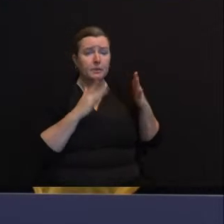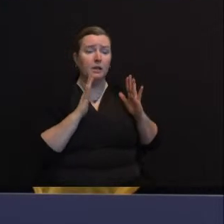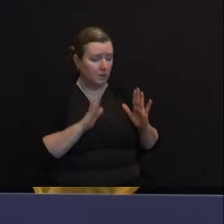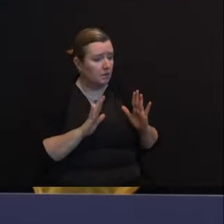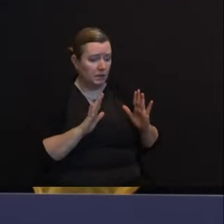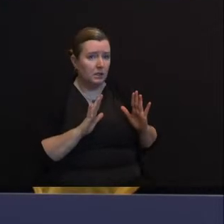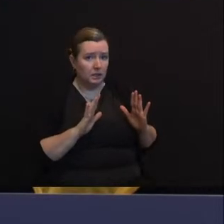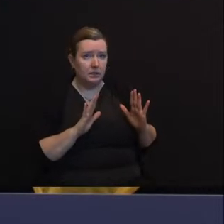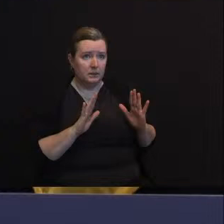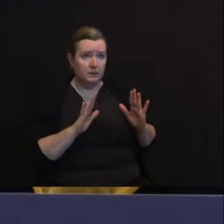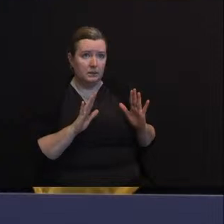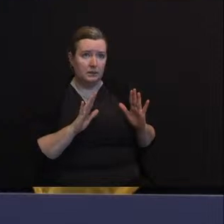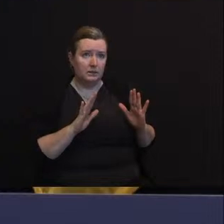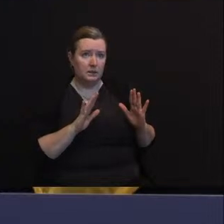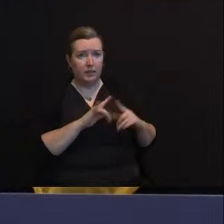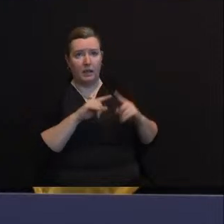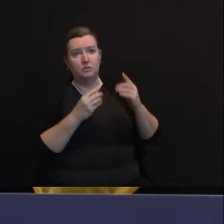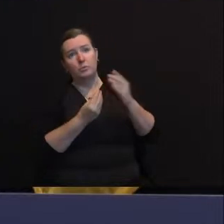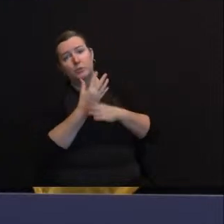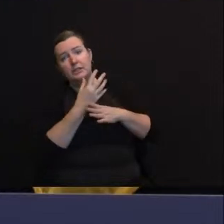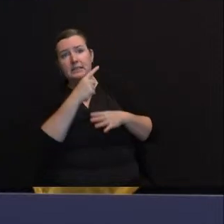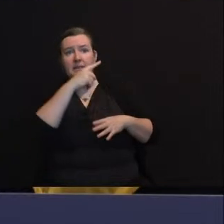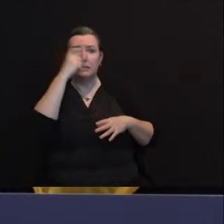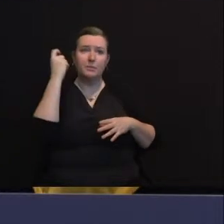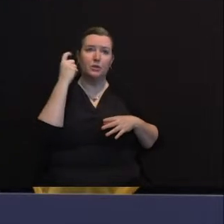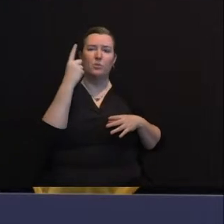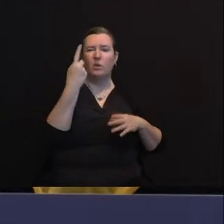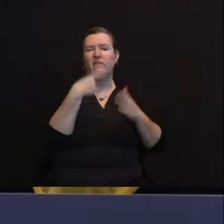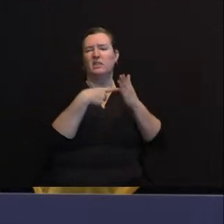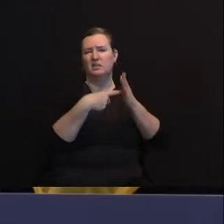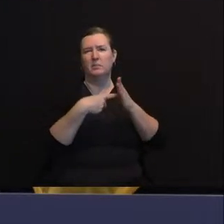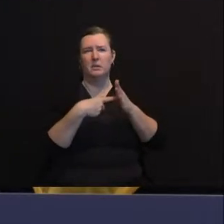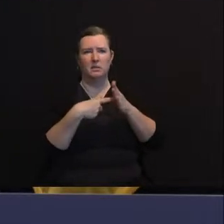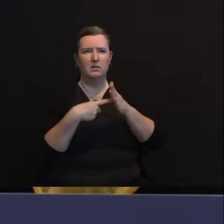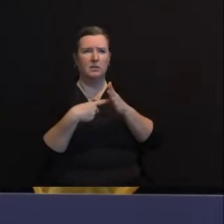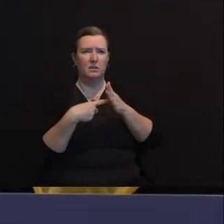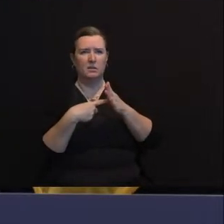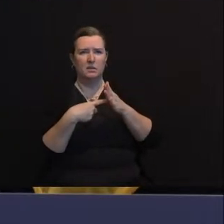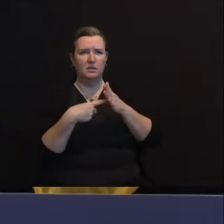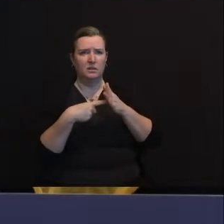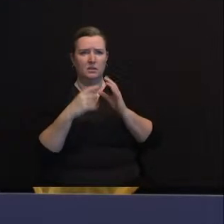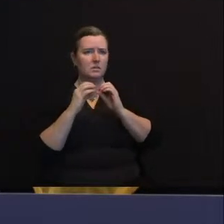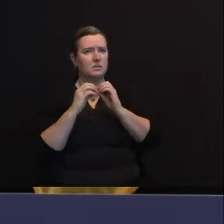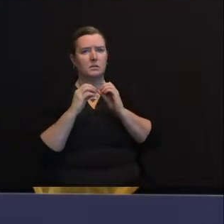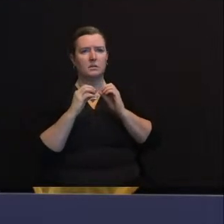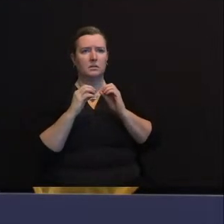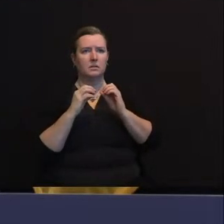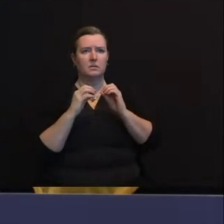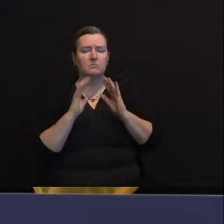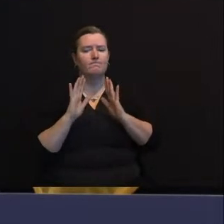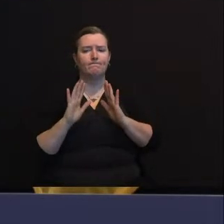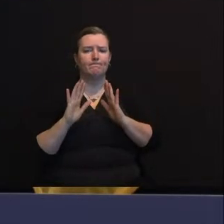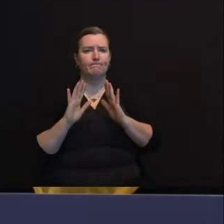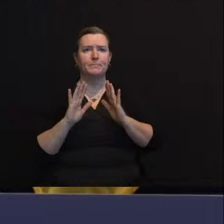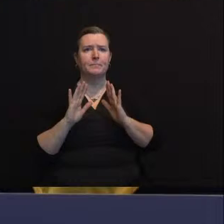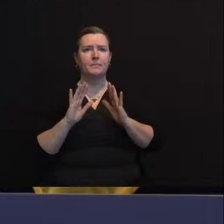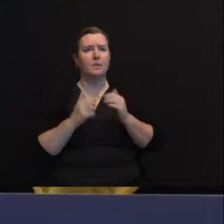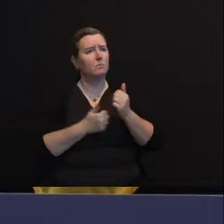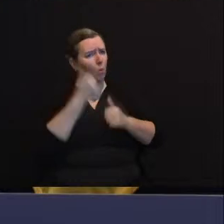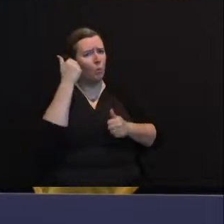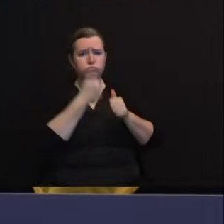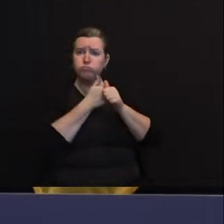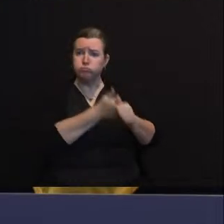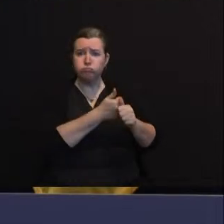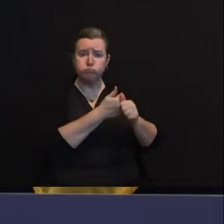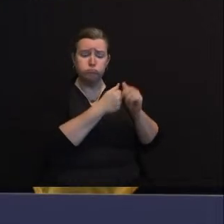examples that we had in the spring and the summer, you had many multiples of those who were doing the right thing. I can't say this strongly enough. What